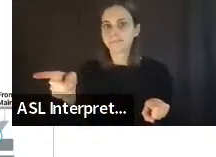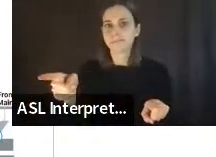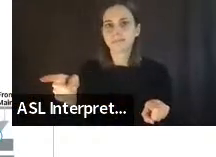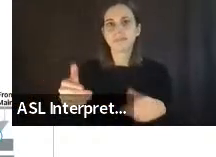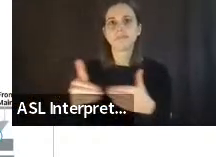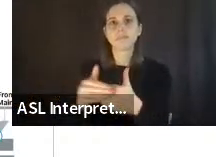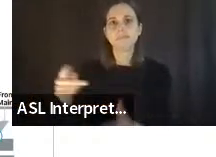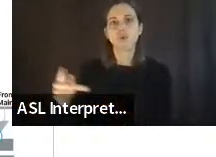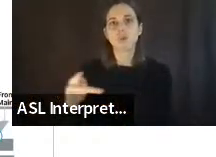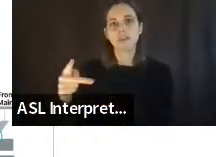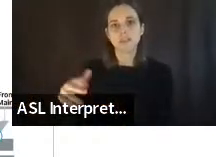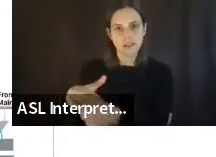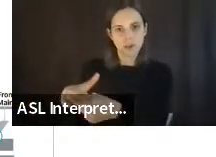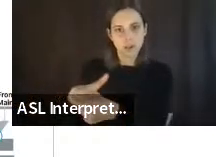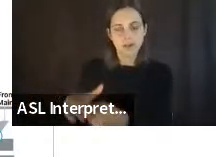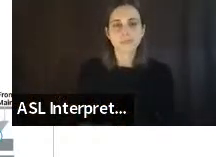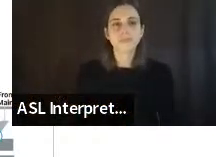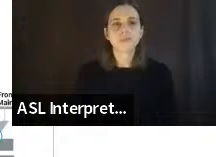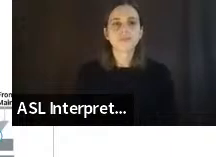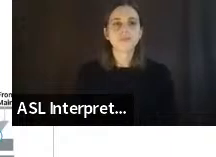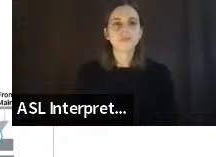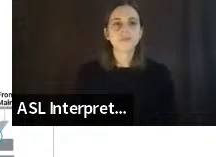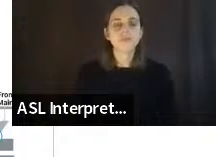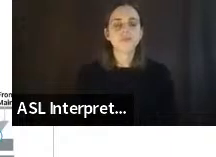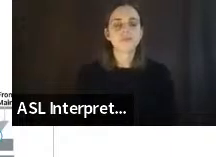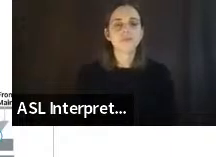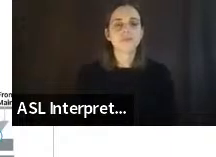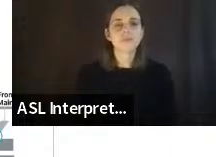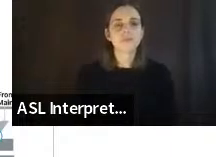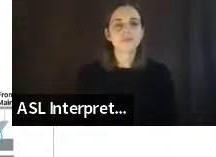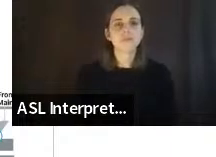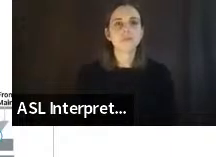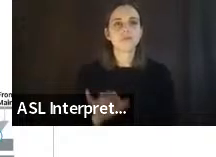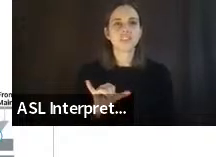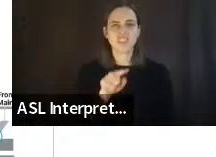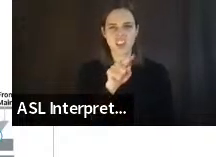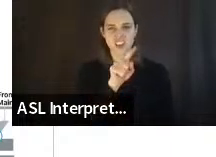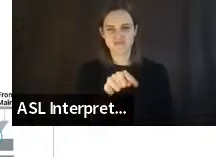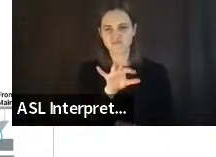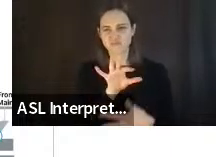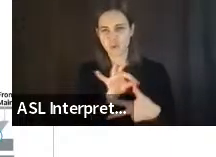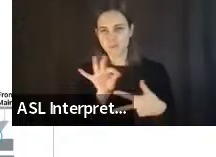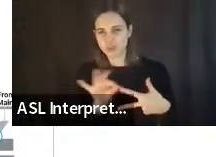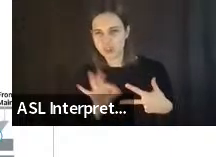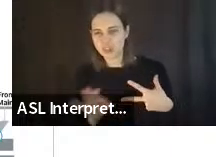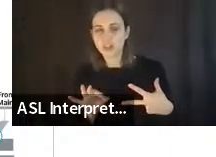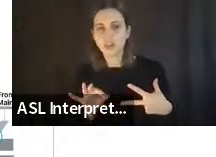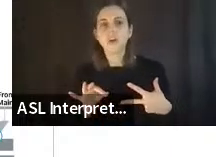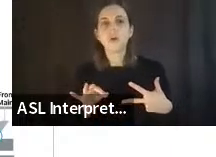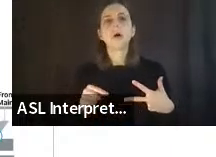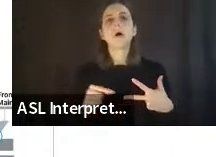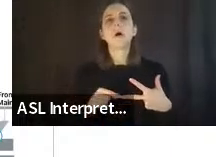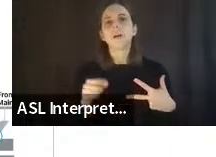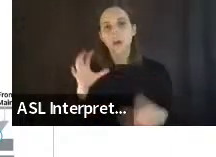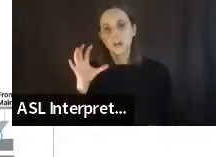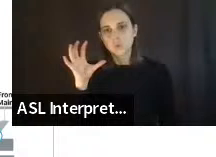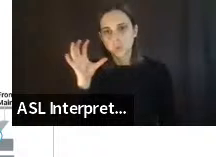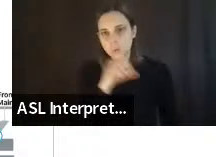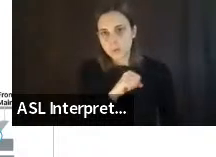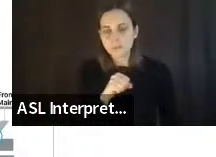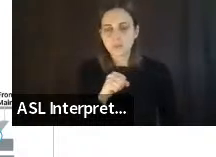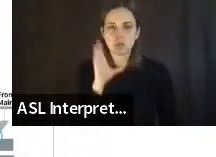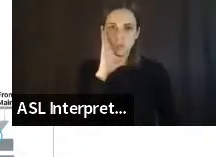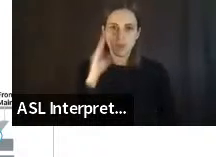These assumptions assume kind of decisions at Hayden Island with the partial interchange. There's some braided ramps that are kind